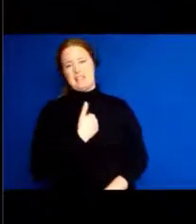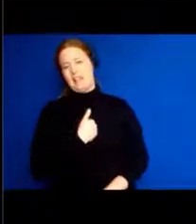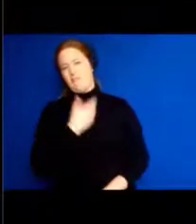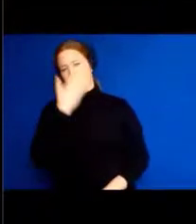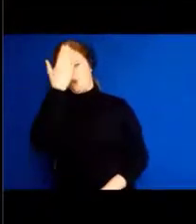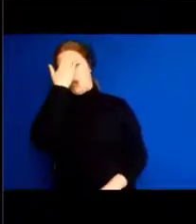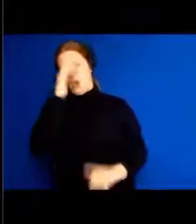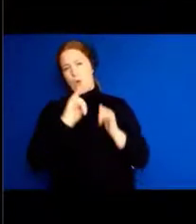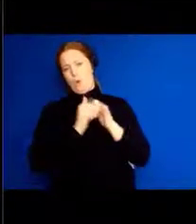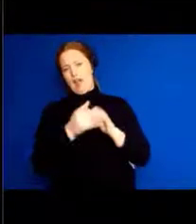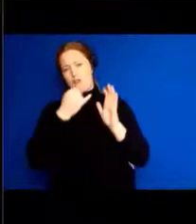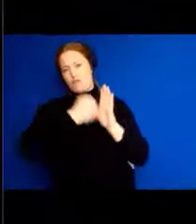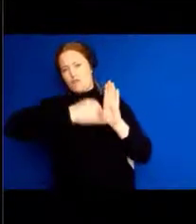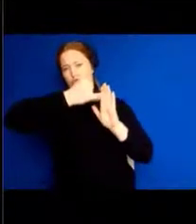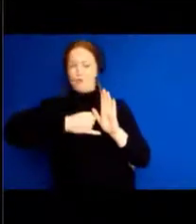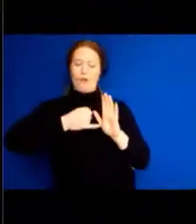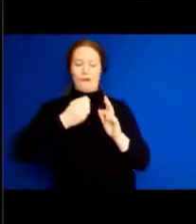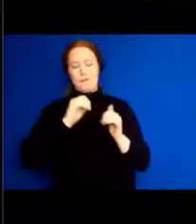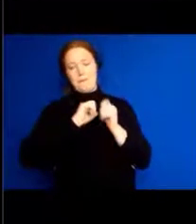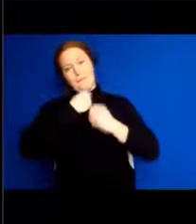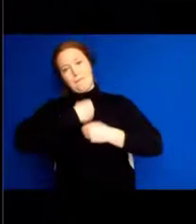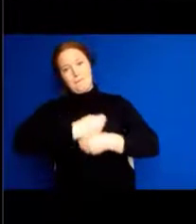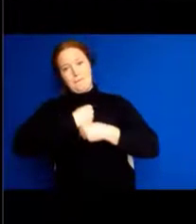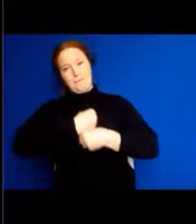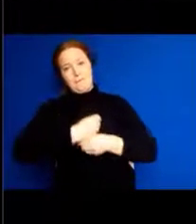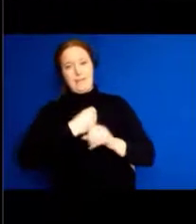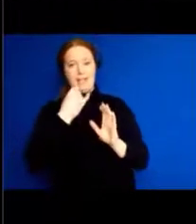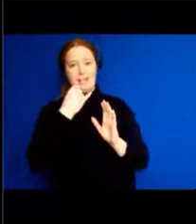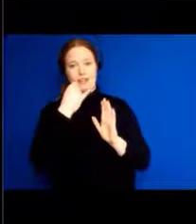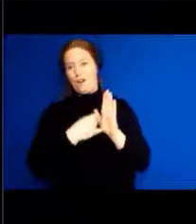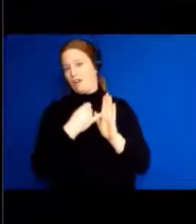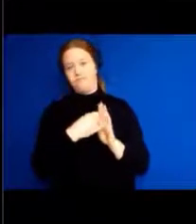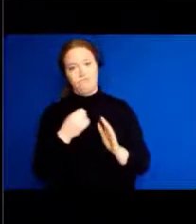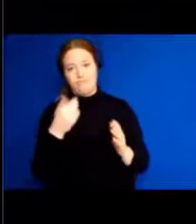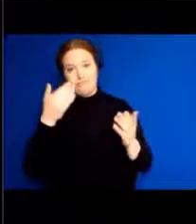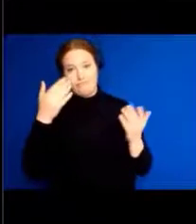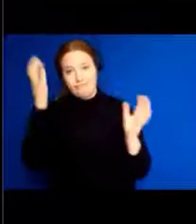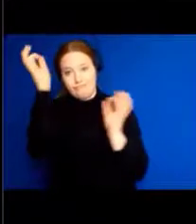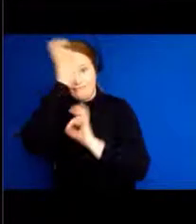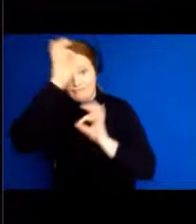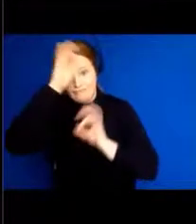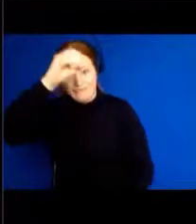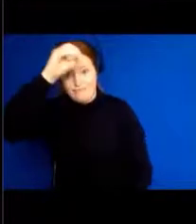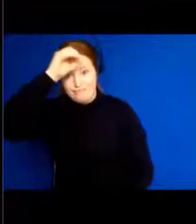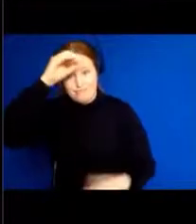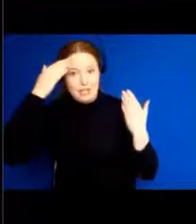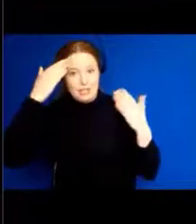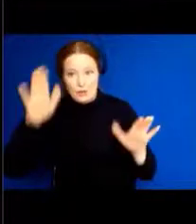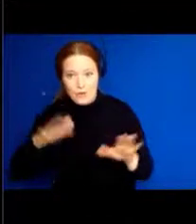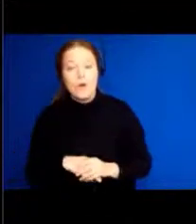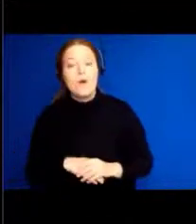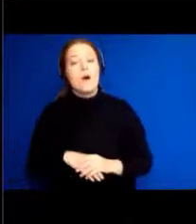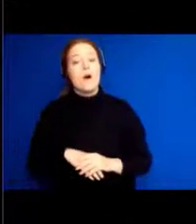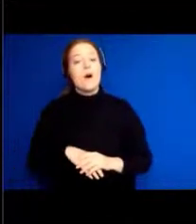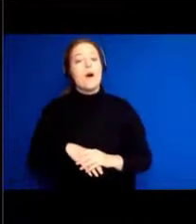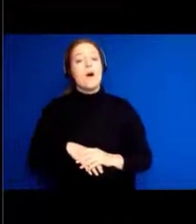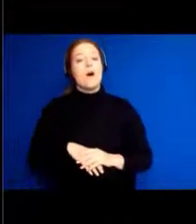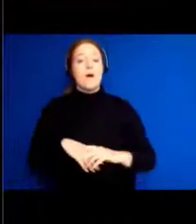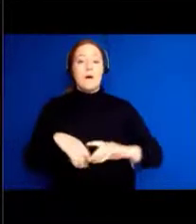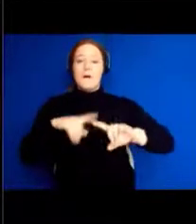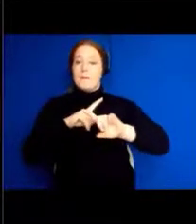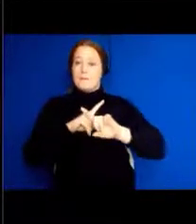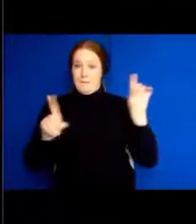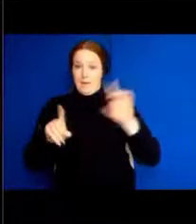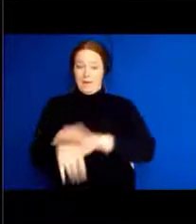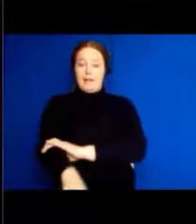man. And then I learned that it isn't about the end product, although I've fallen in love with